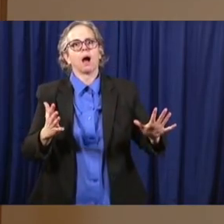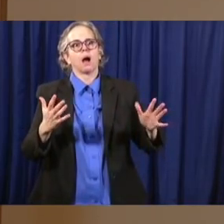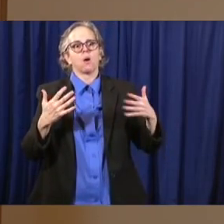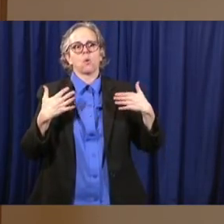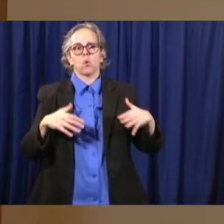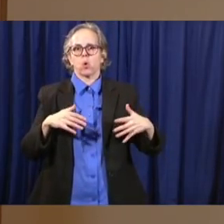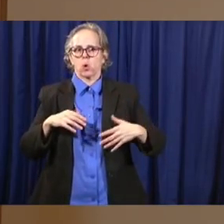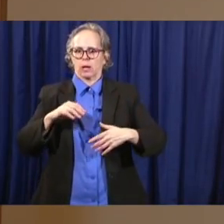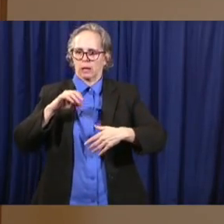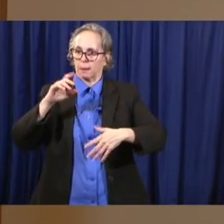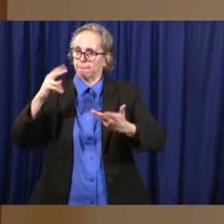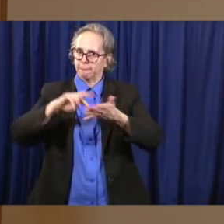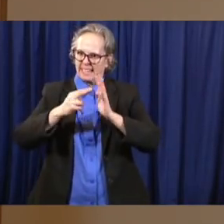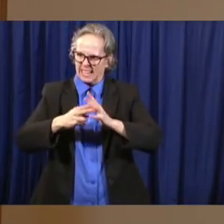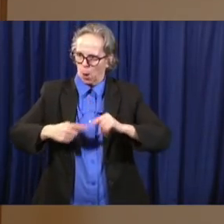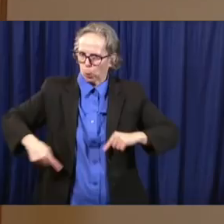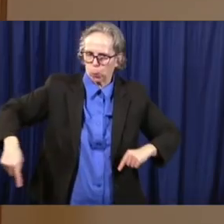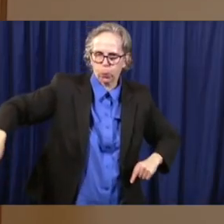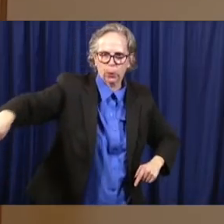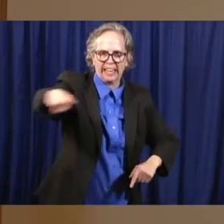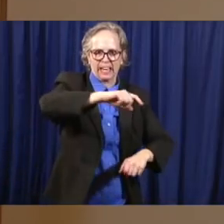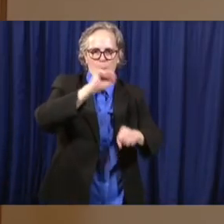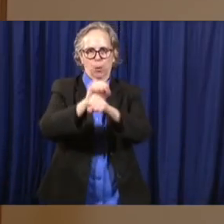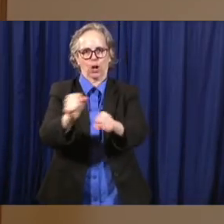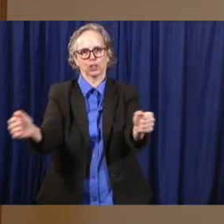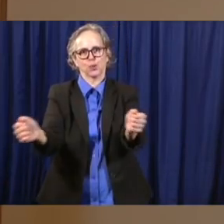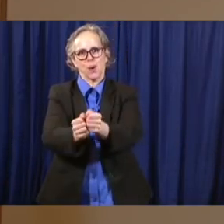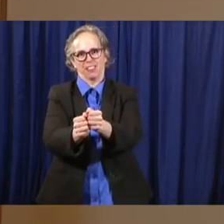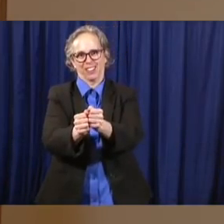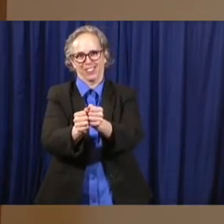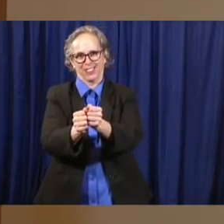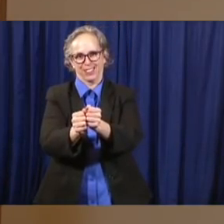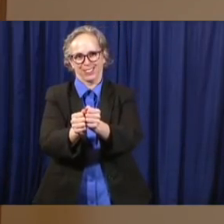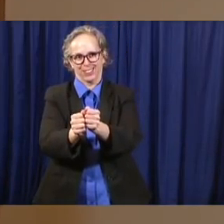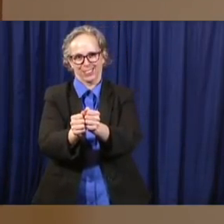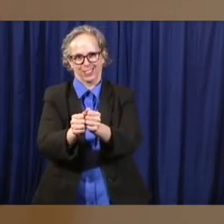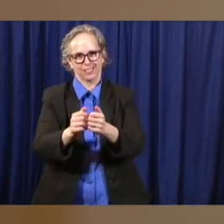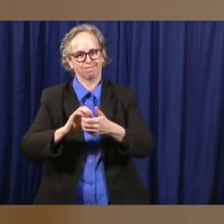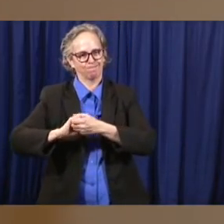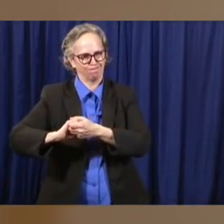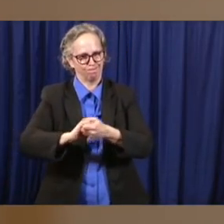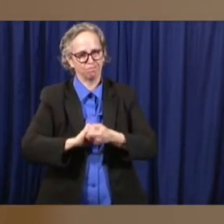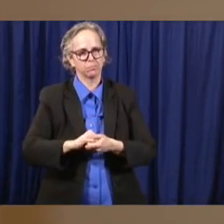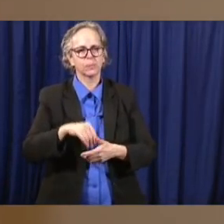slide. And I believe that gets us done. Two last things I'd like to say.